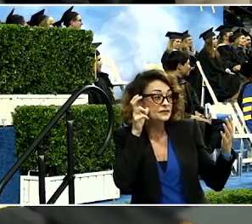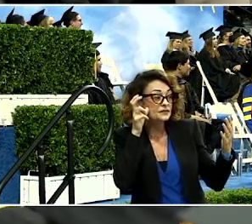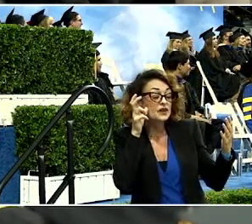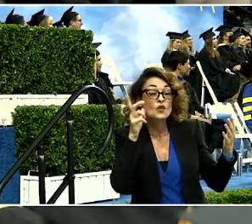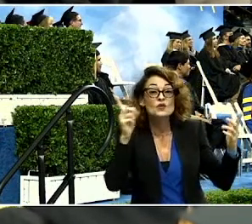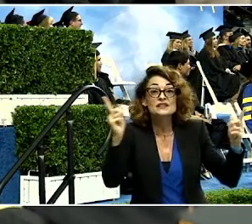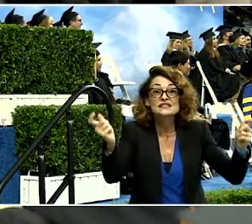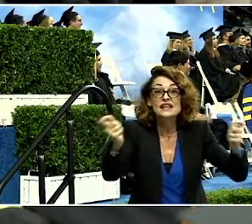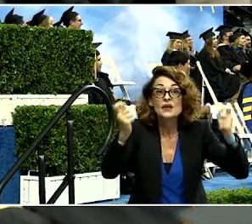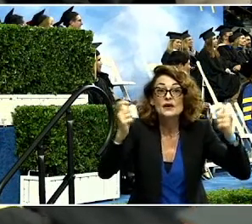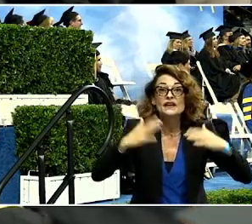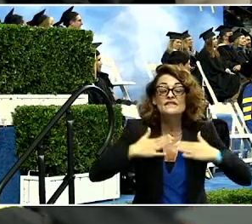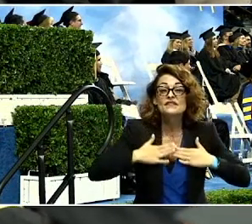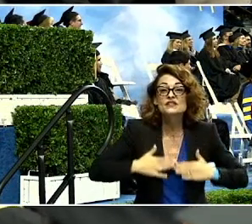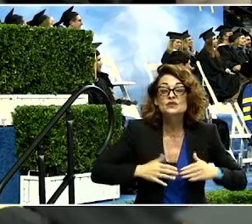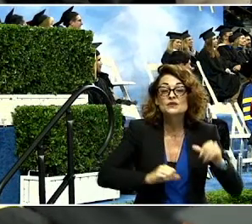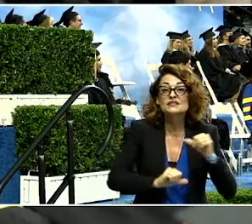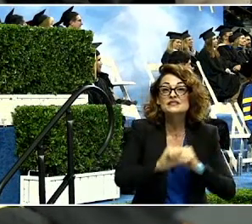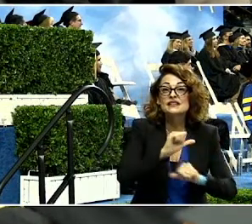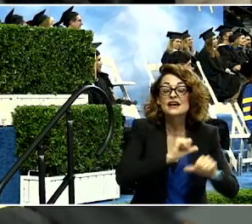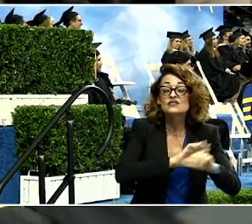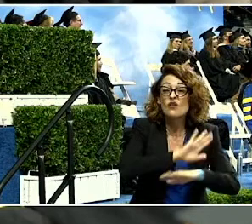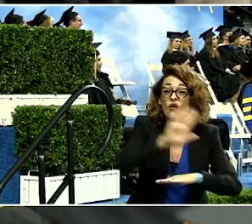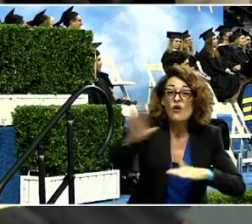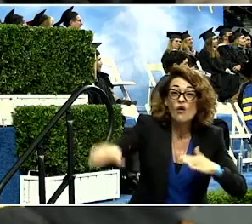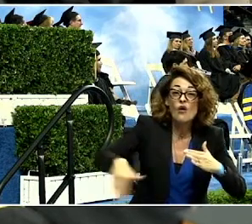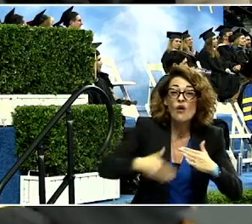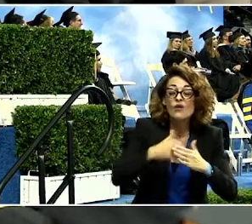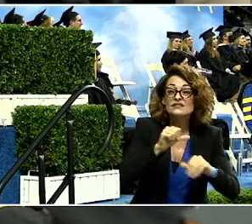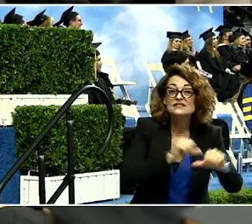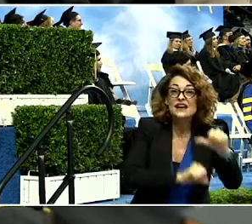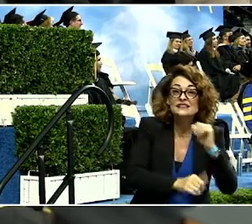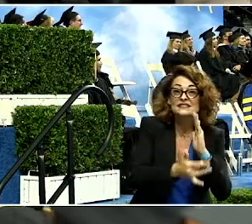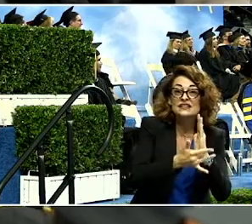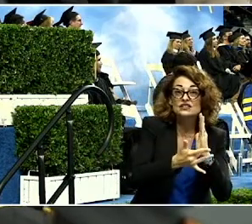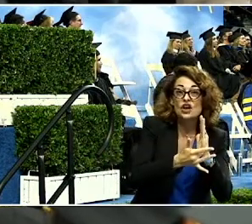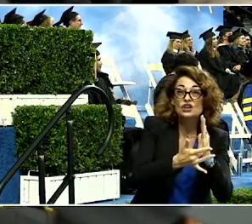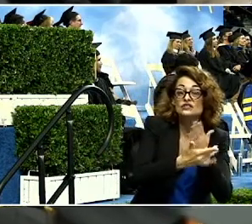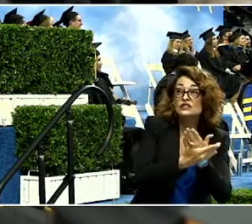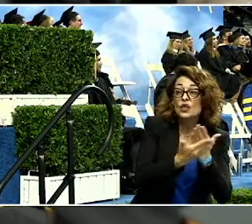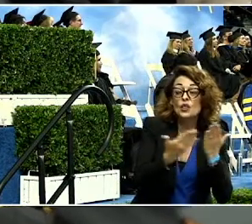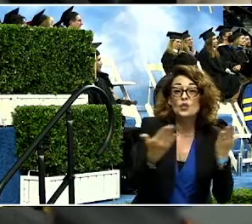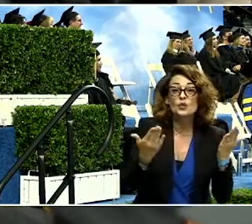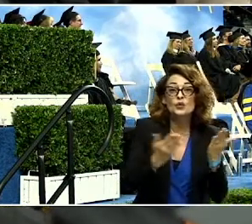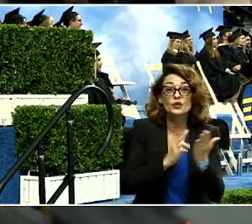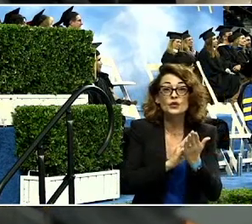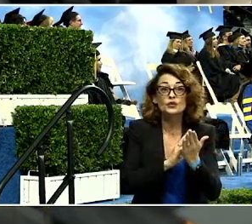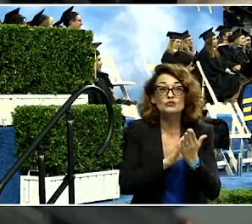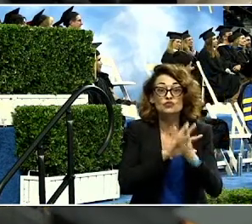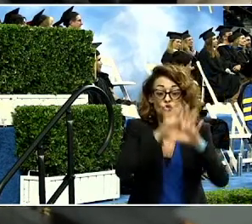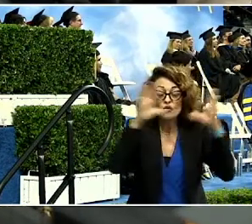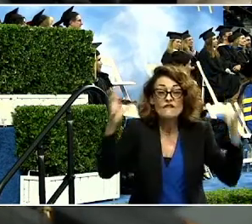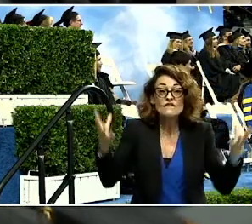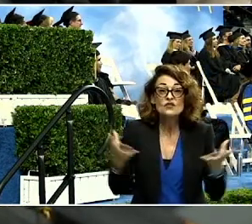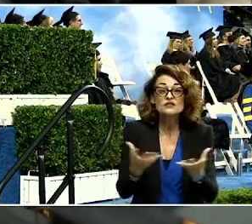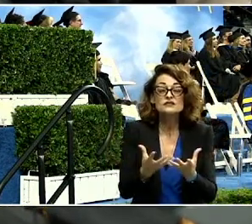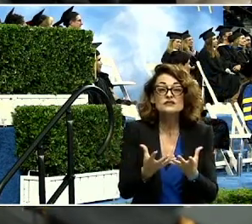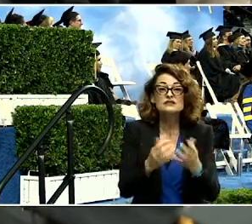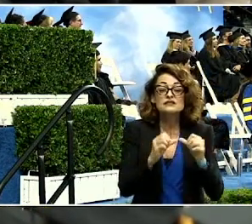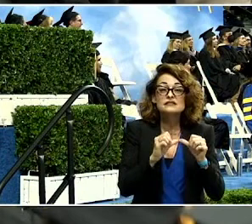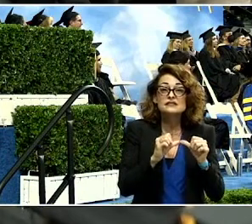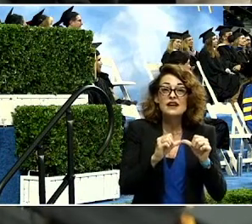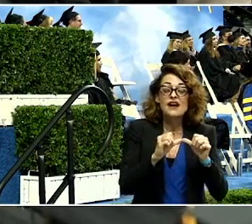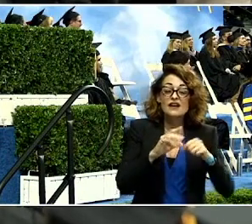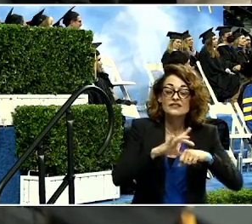celebrate physical sciences because all the science and technology that helps us explore the universe, sustain our planet, create